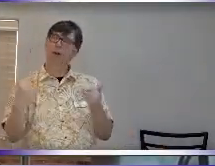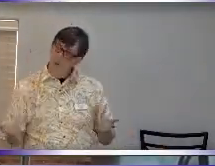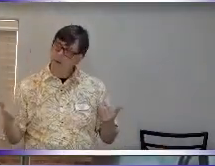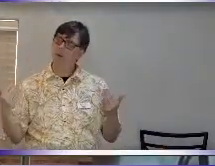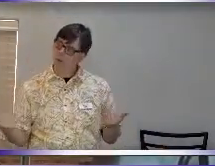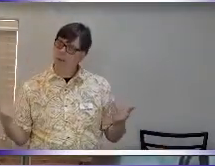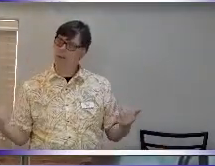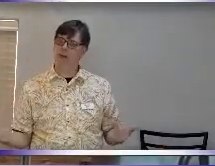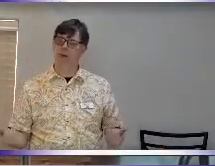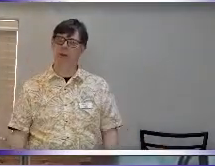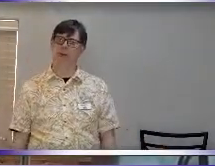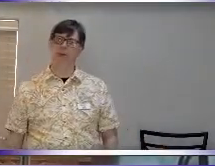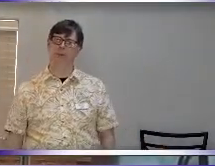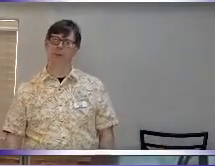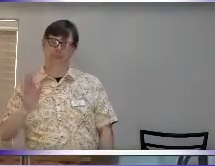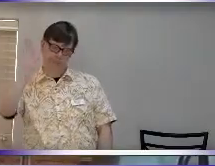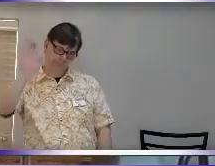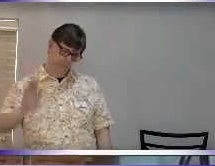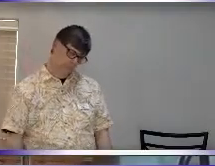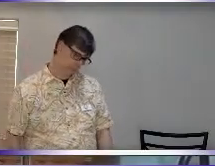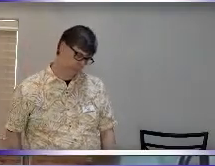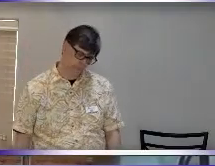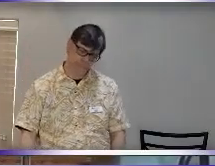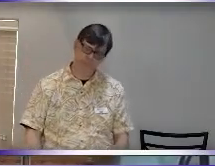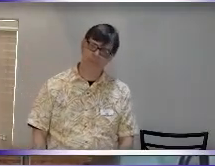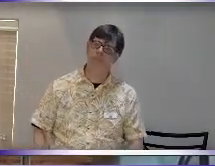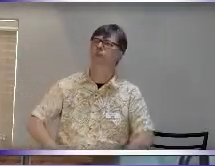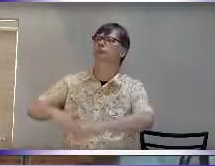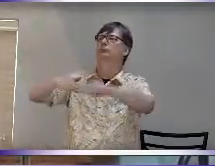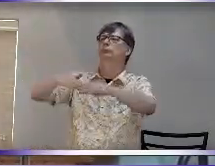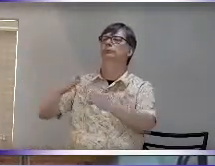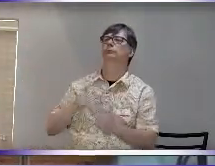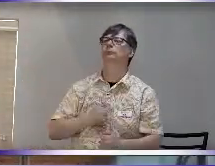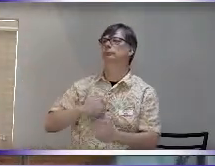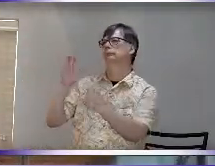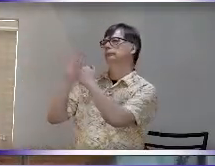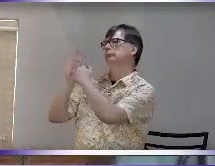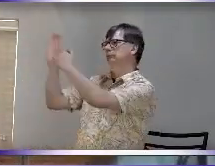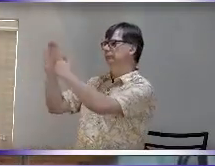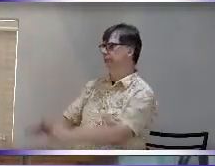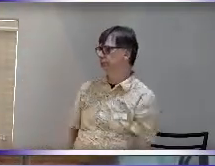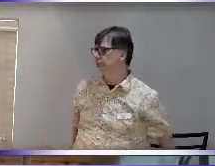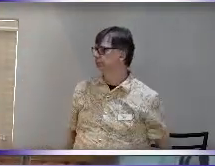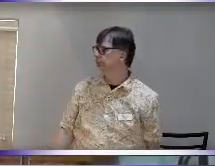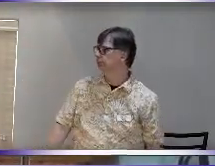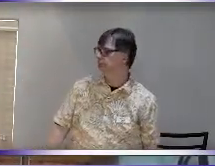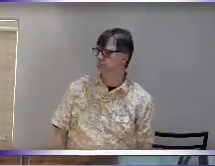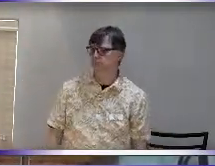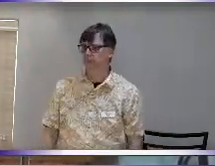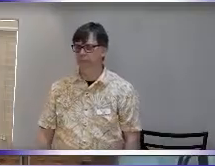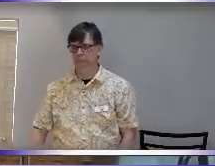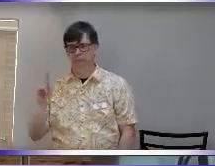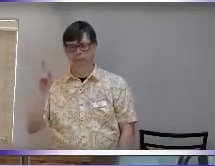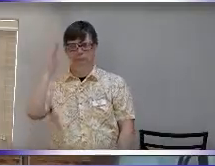mean by that? And so I was one of the kids that raised my hands. Even in grad school, you know, I thought, oh no, I'm in real trouble. For the